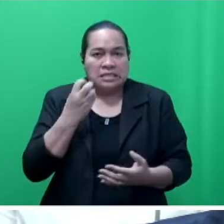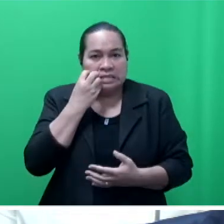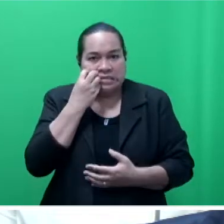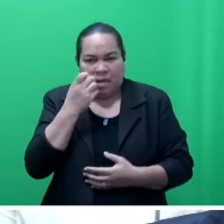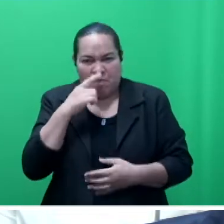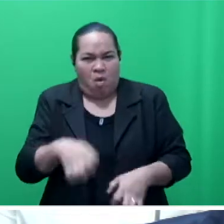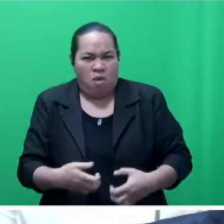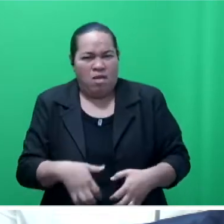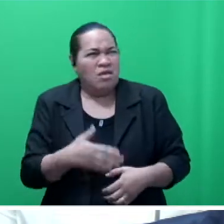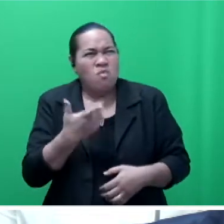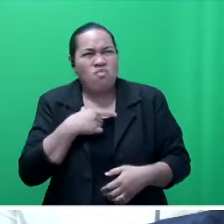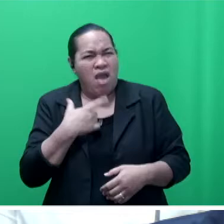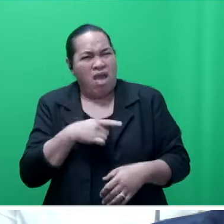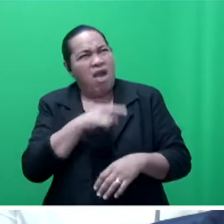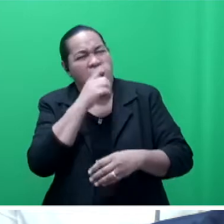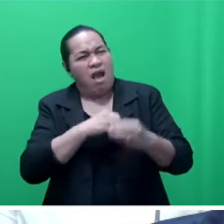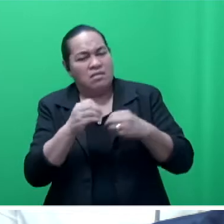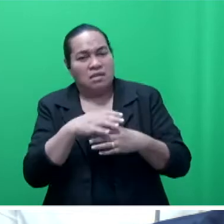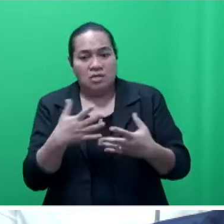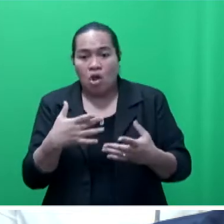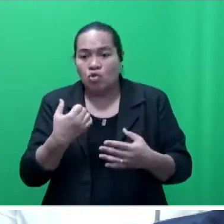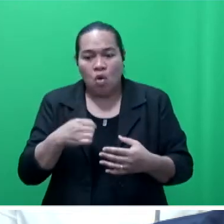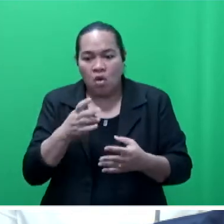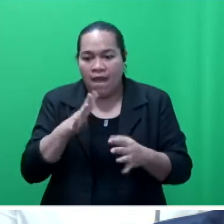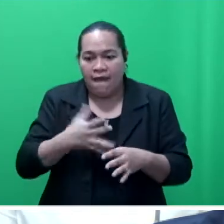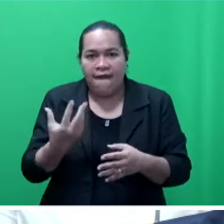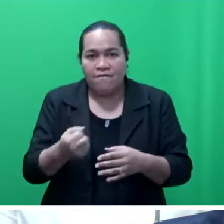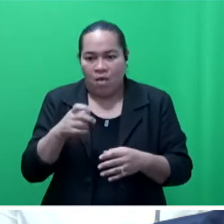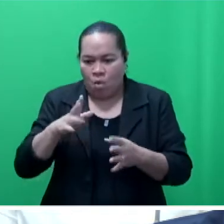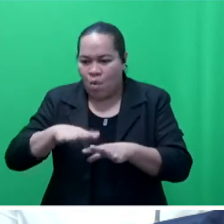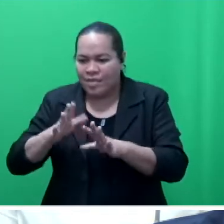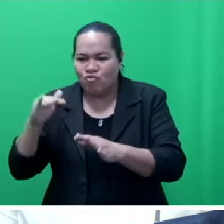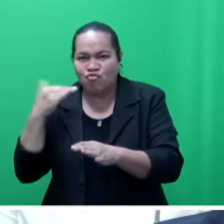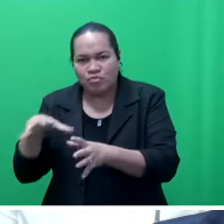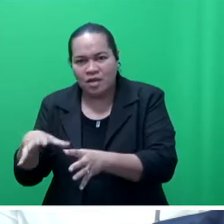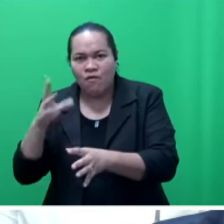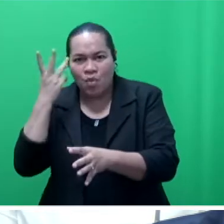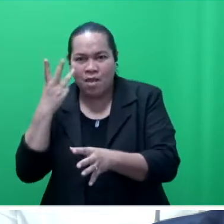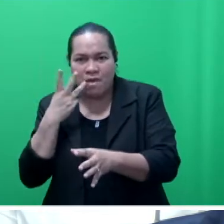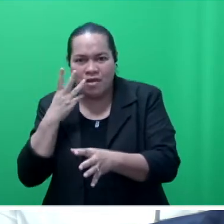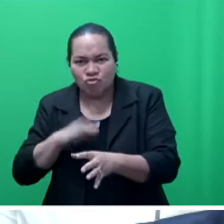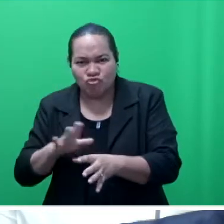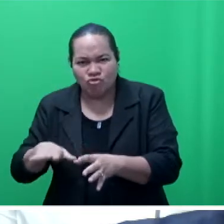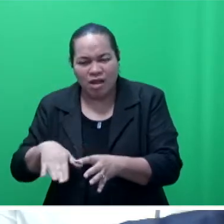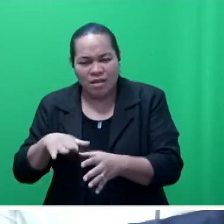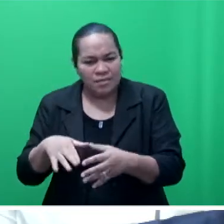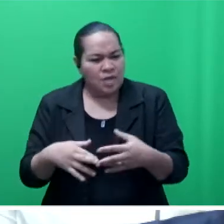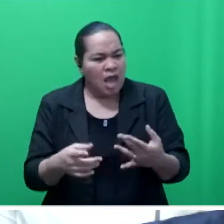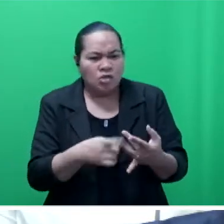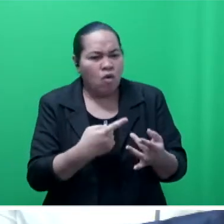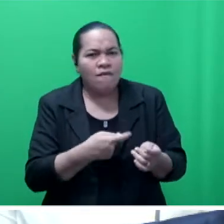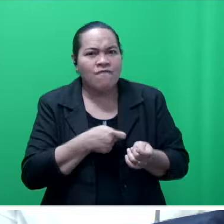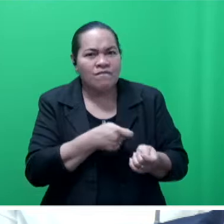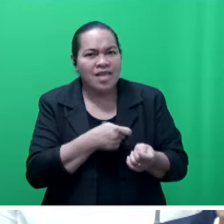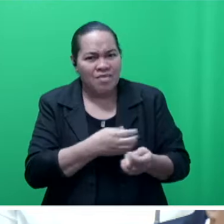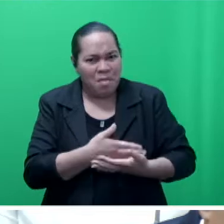We don't have, for example, some of the areas like with women, children, poverty alleviation. We don't have separate rooms for women who may come with their children. There's no feeding areas,